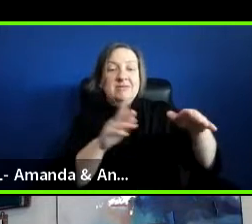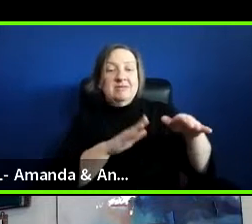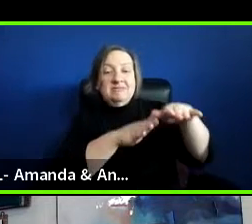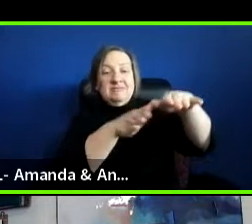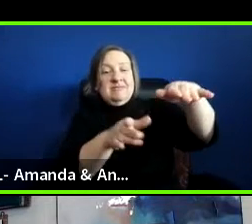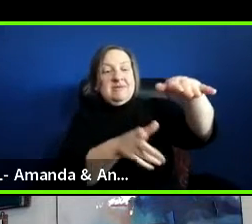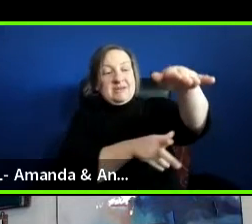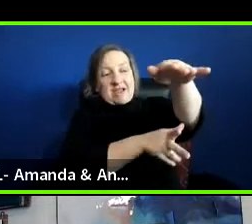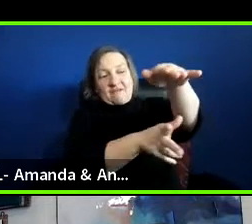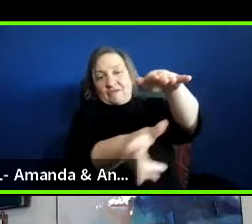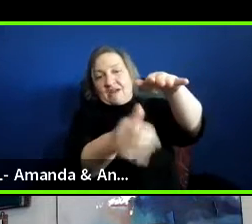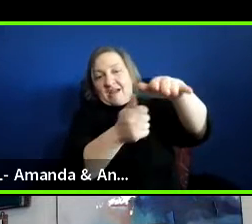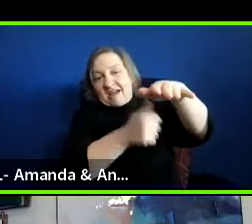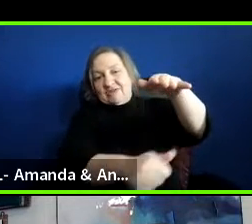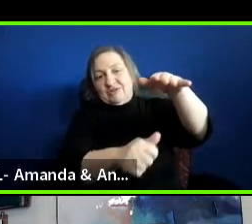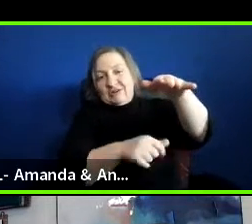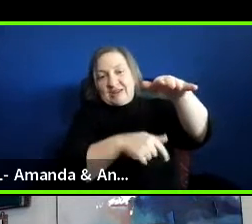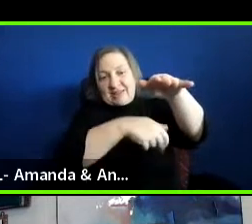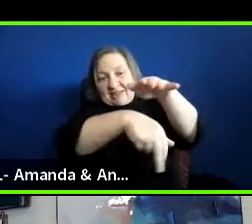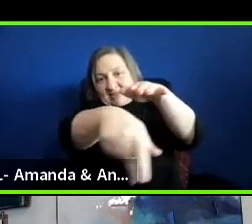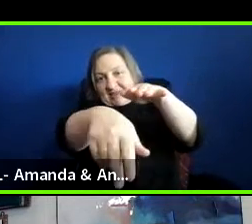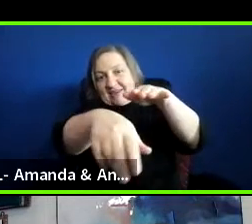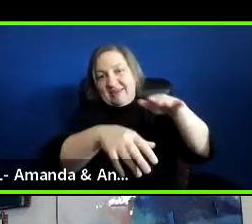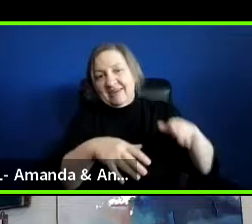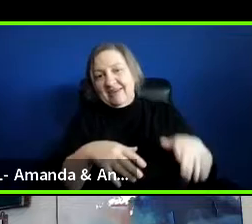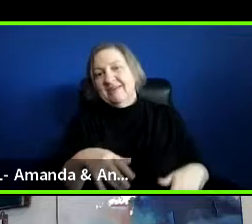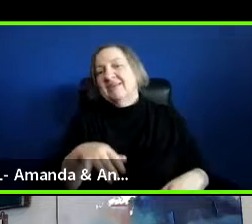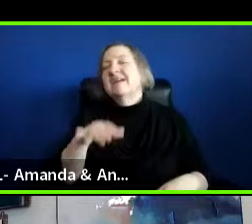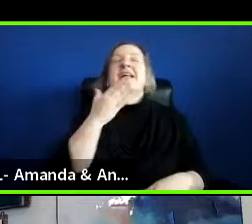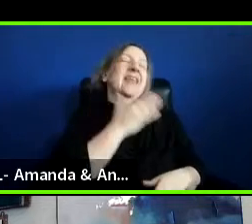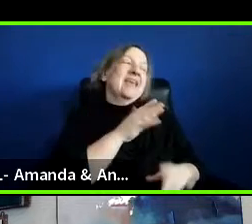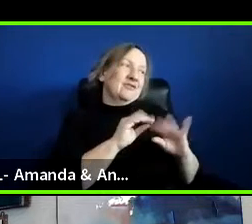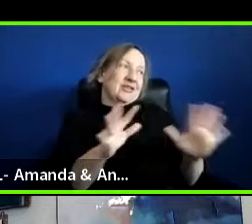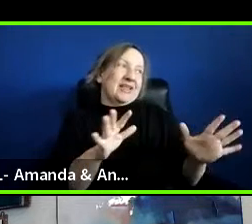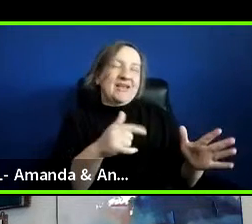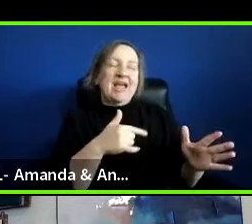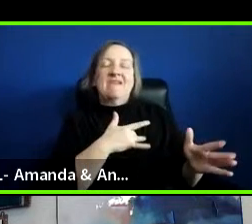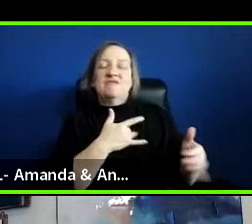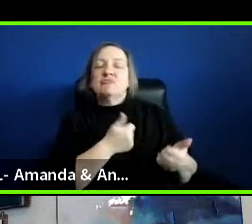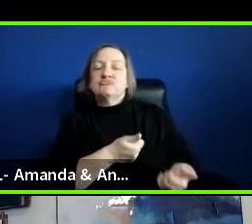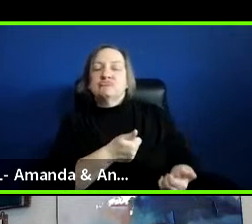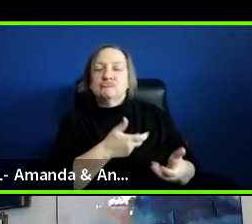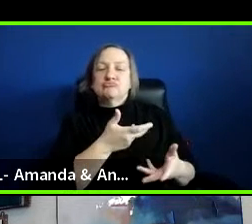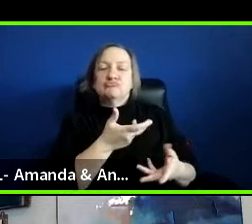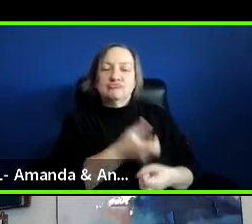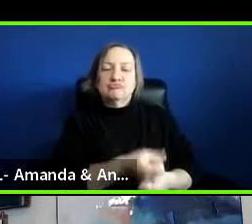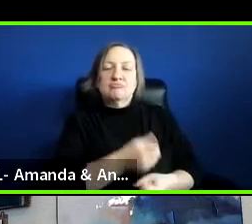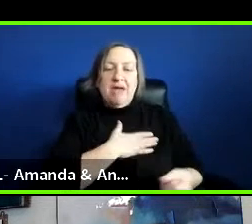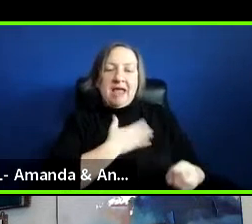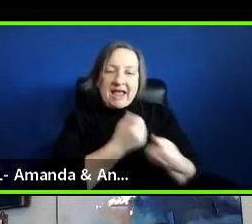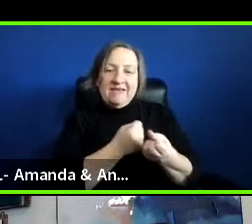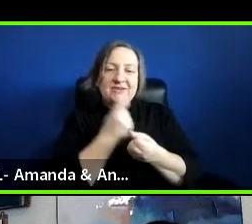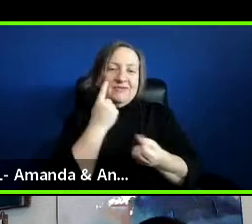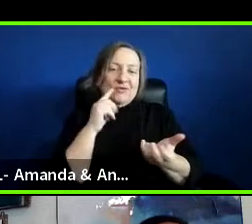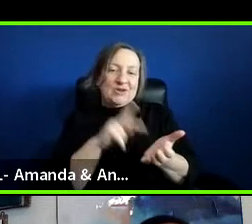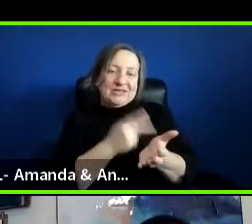I course. think is. Thank you for clarifying that. Okay, Yeah. I'm assured now of my advocacy for a double